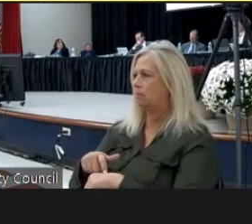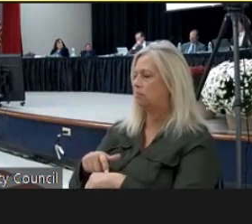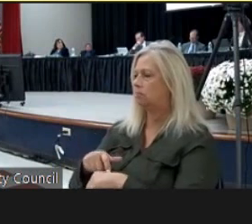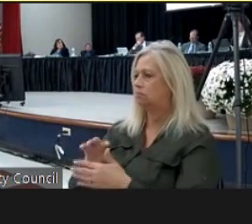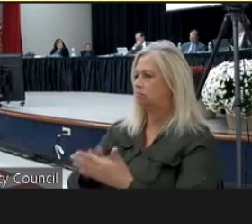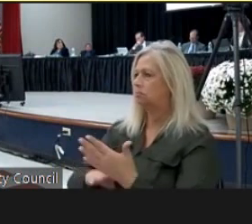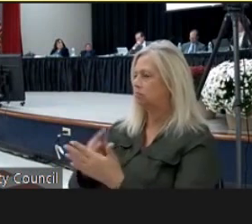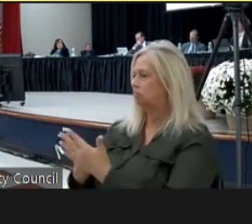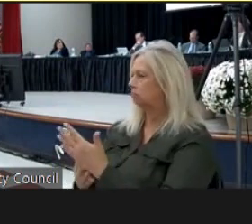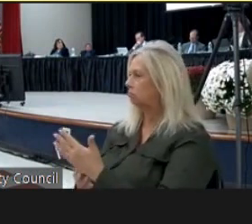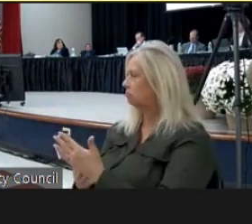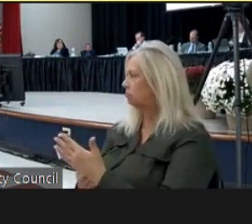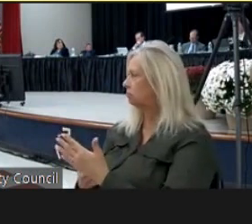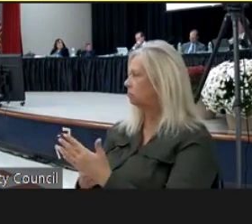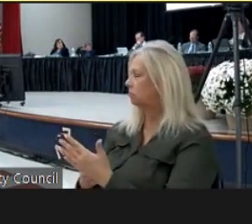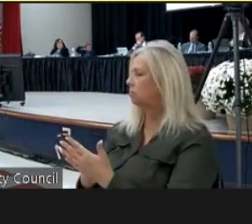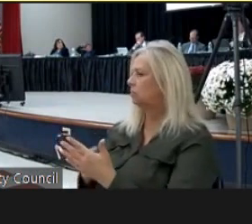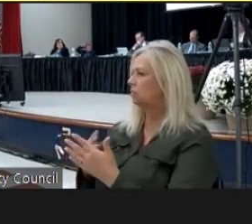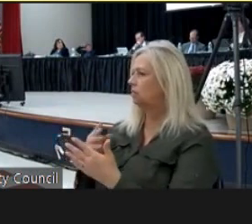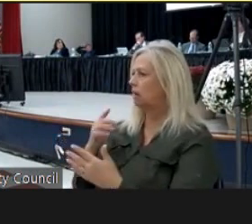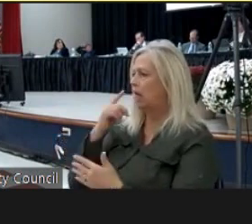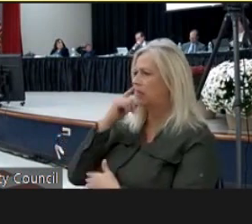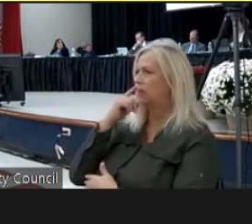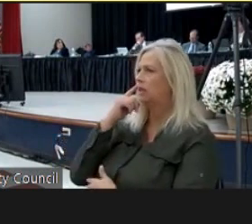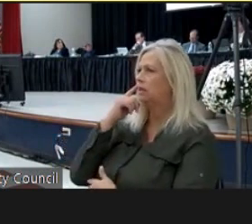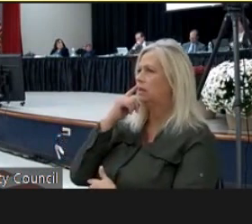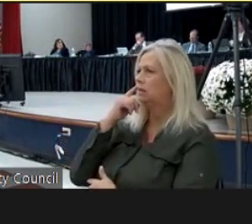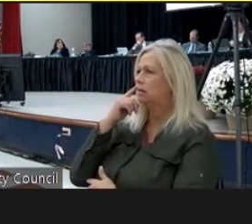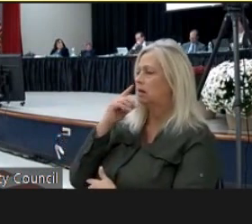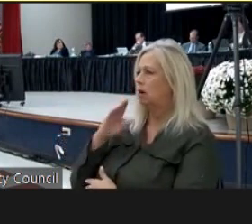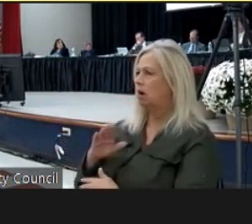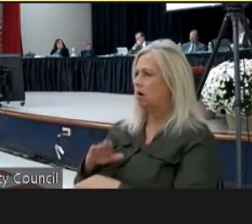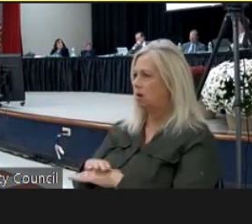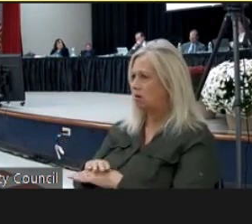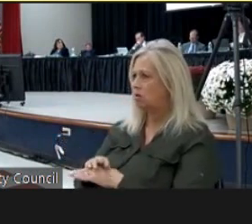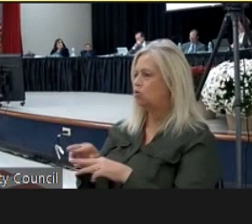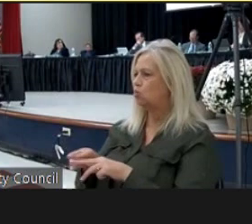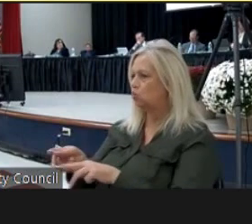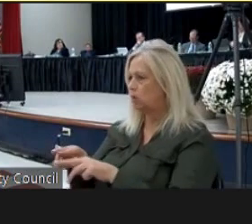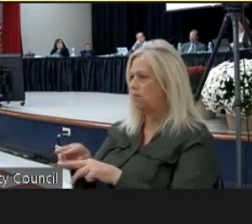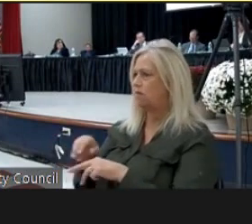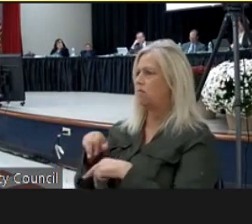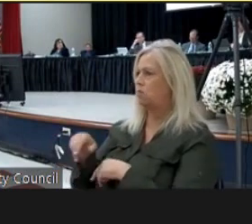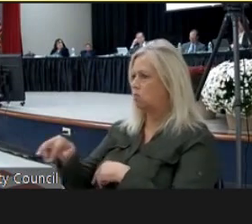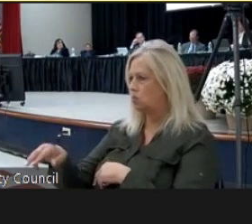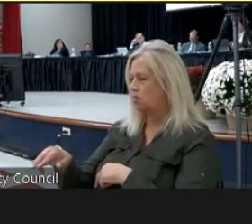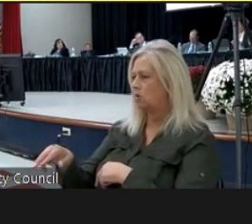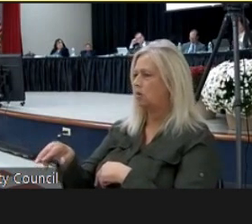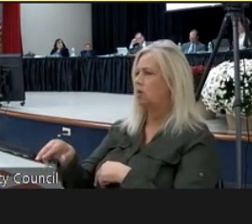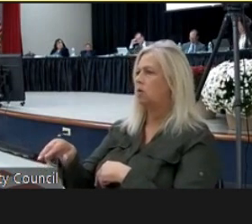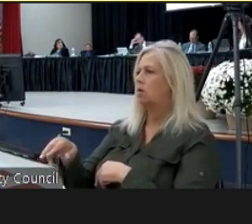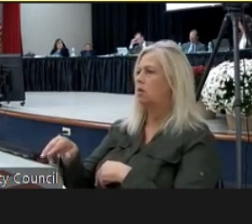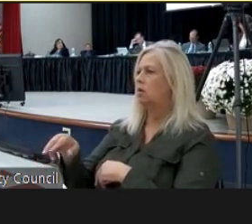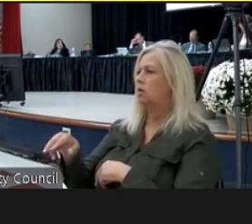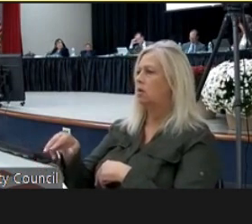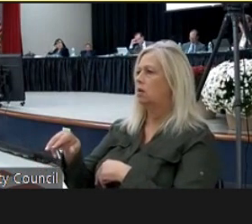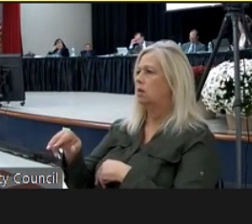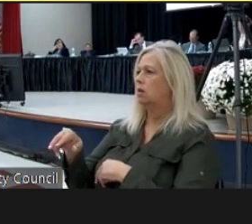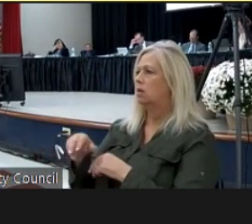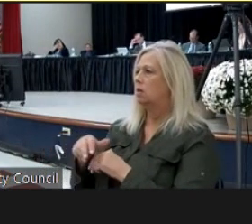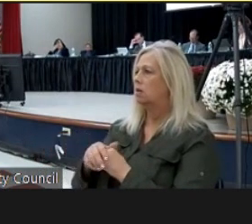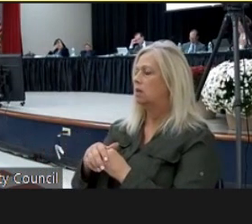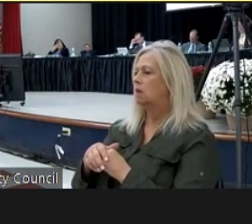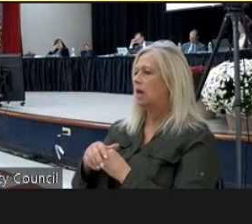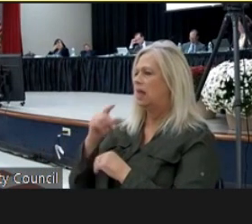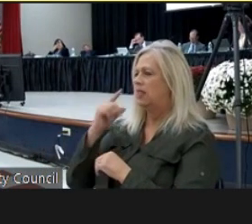can do to help move things along. Because I'm thinking on the river walk, and I think Dylan may have sort of, or the mayor may have kind of, like at